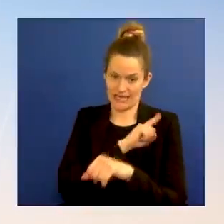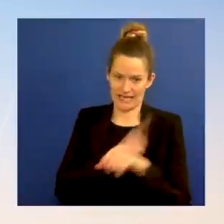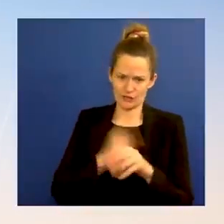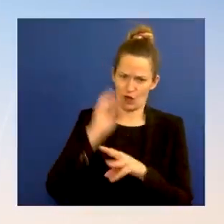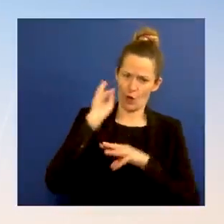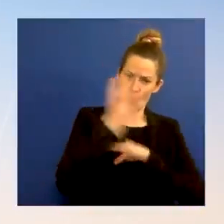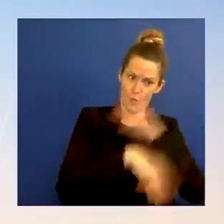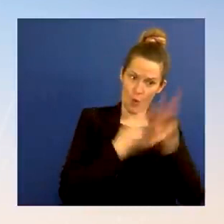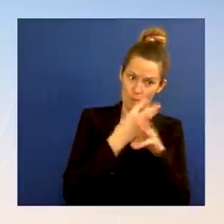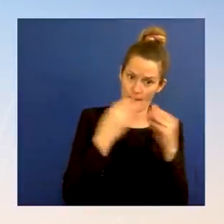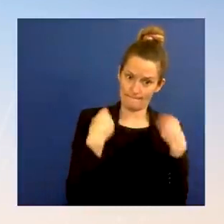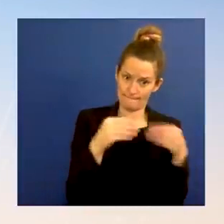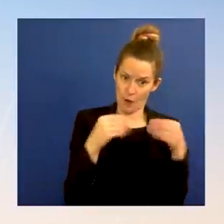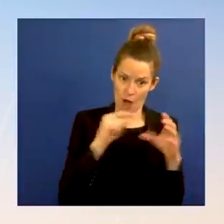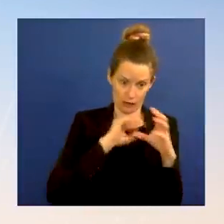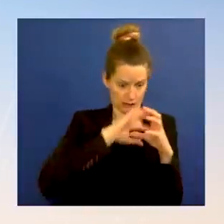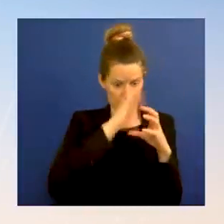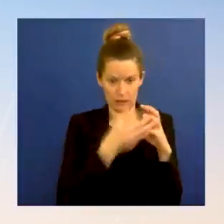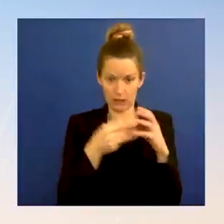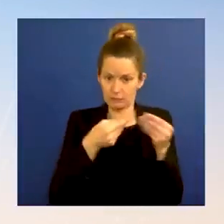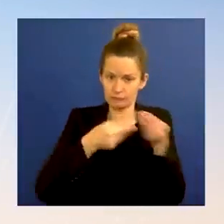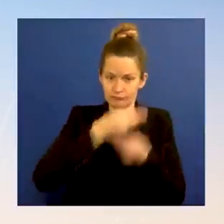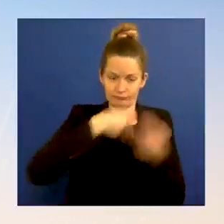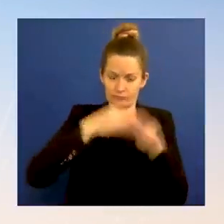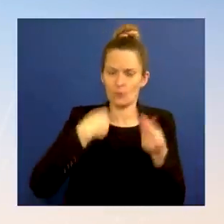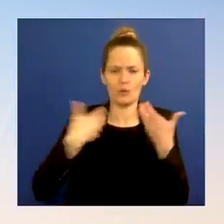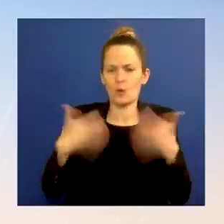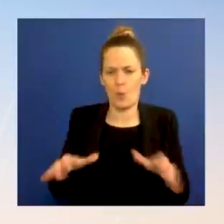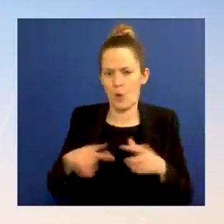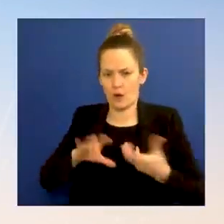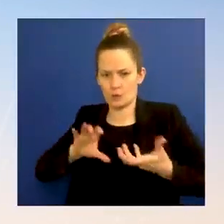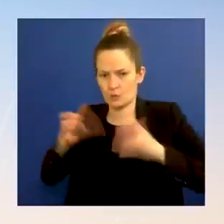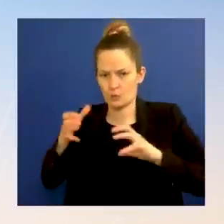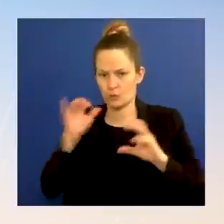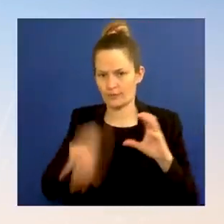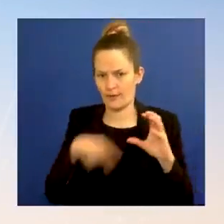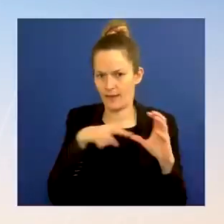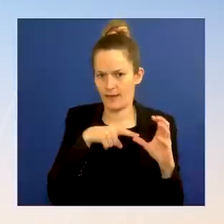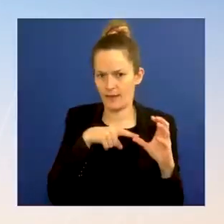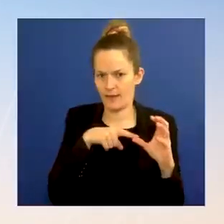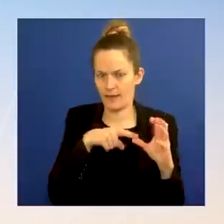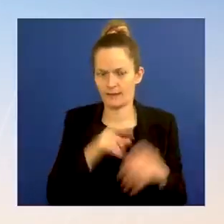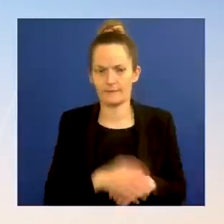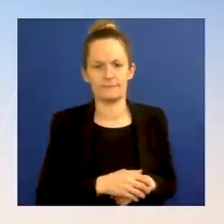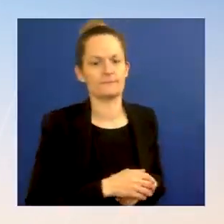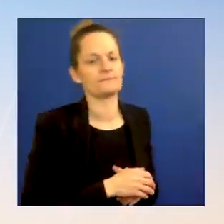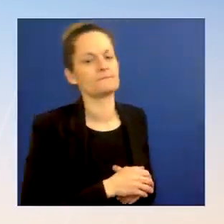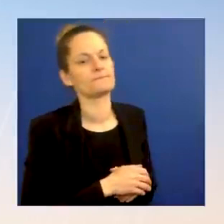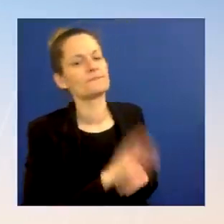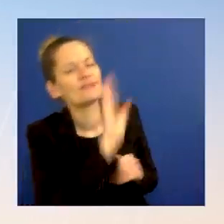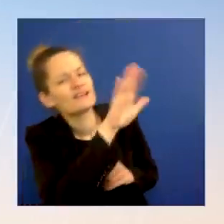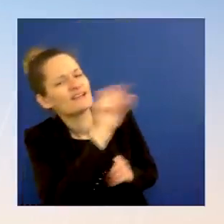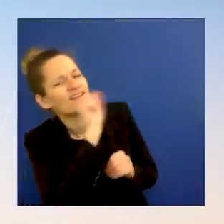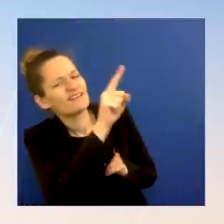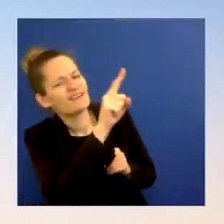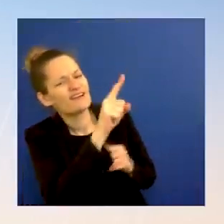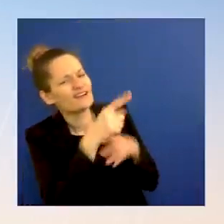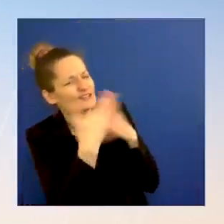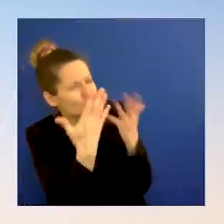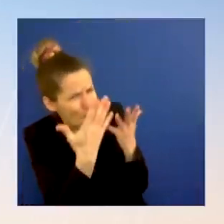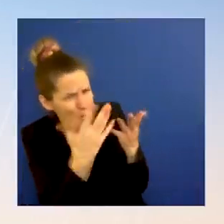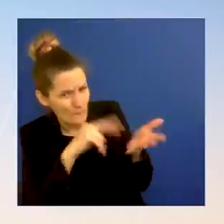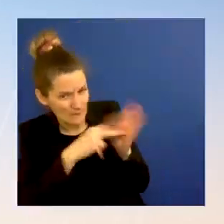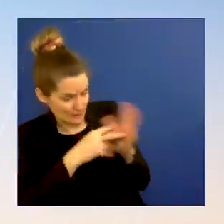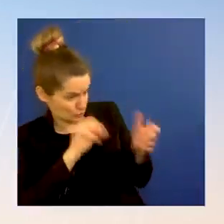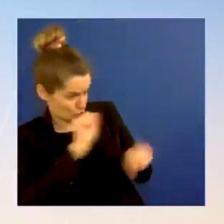great. The wage growth was pretty sluggish. I'm wondering, is that normal to expect a disconnect? There is one typically follow the other, and what do you draw from that?